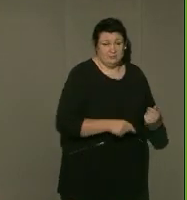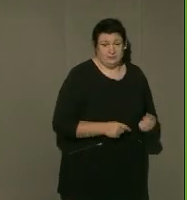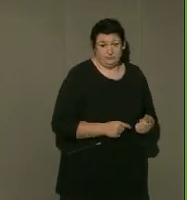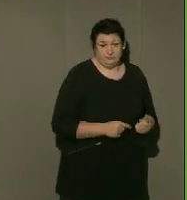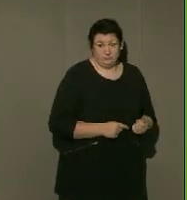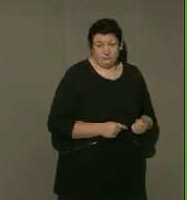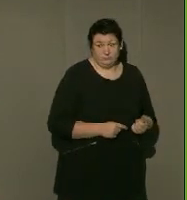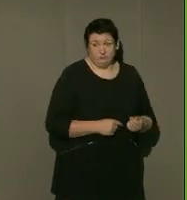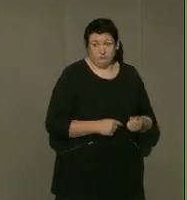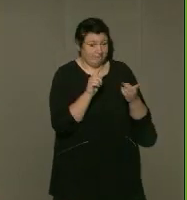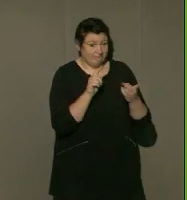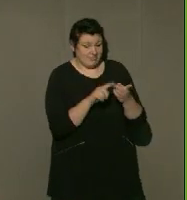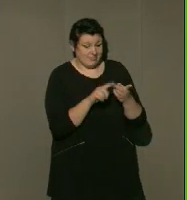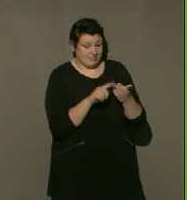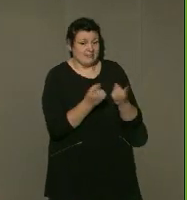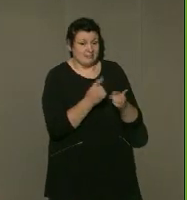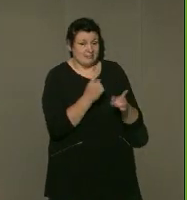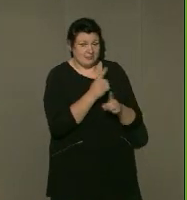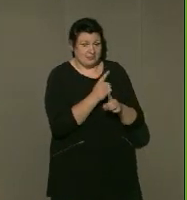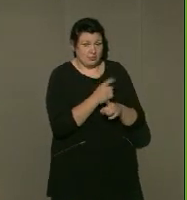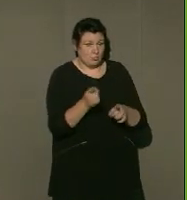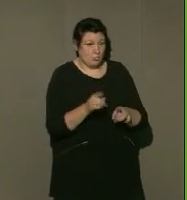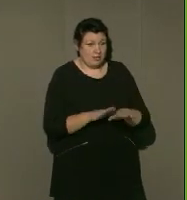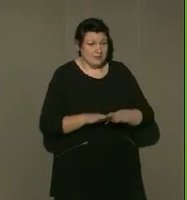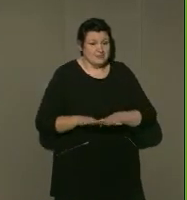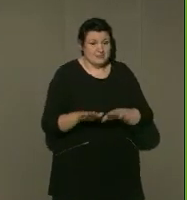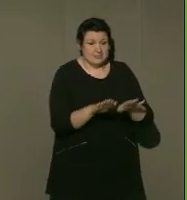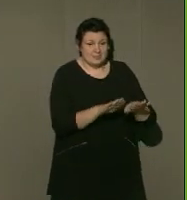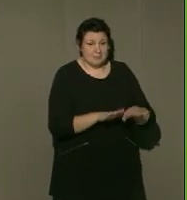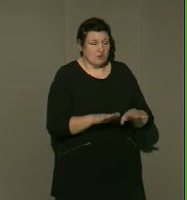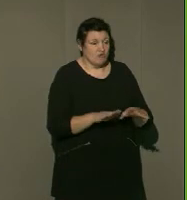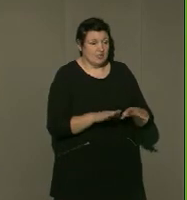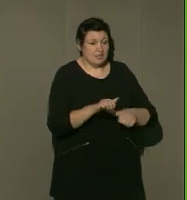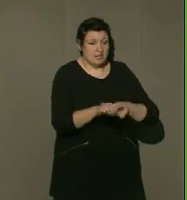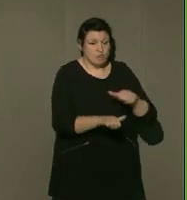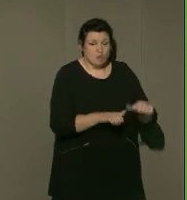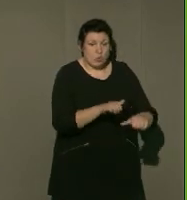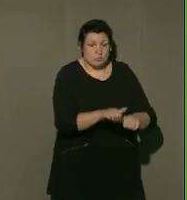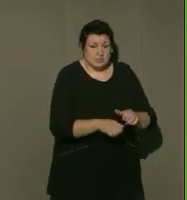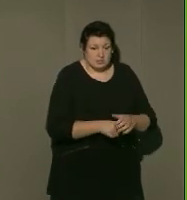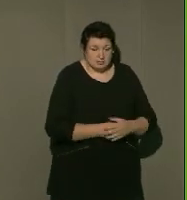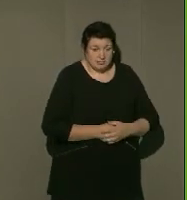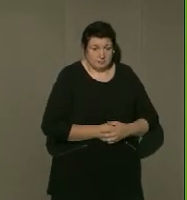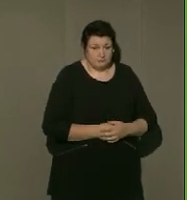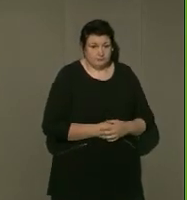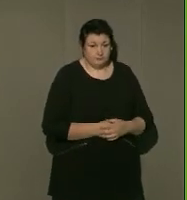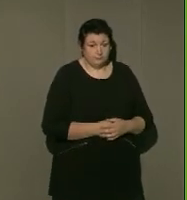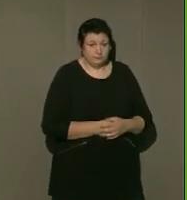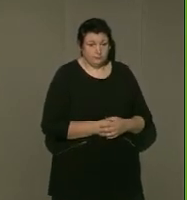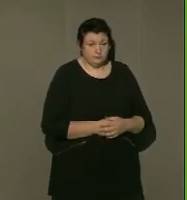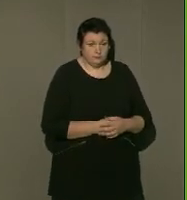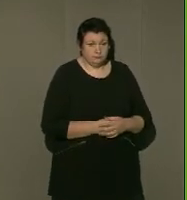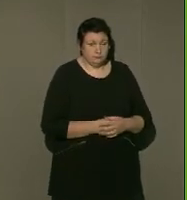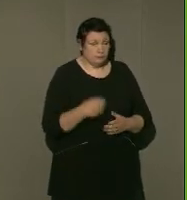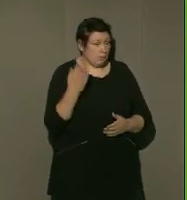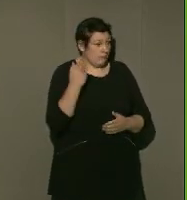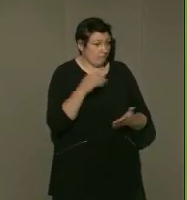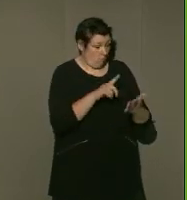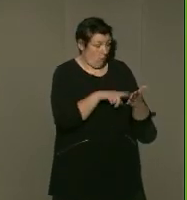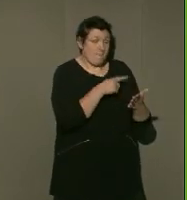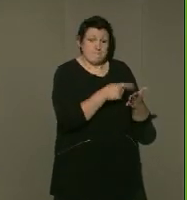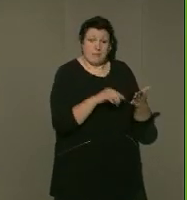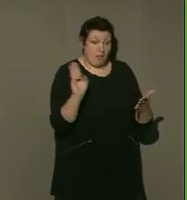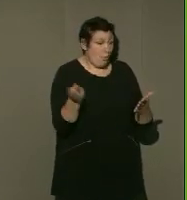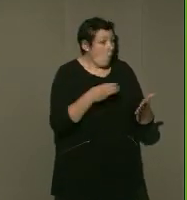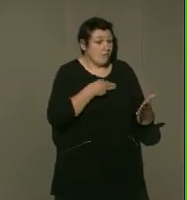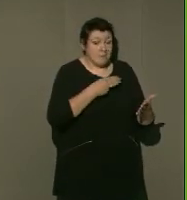talk about is about a democratic process. 30 seconds. We've looked at we've had a ballot of all of the members, and SOC have